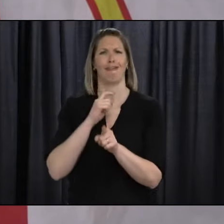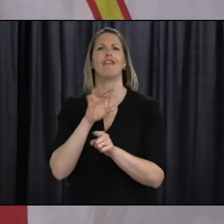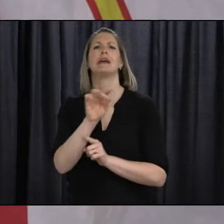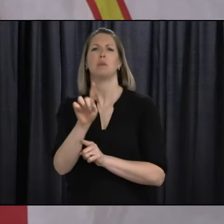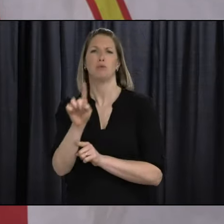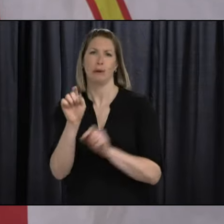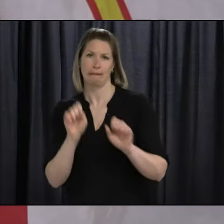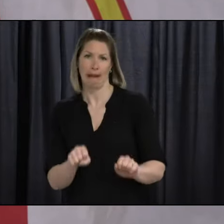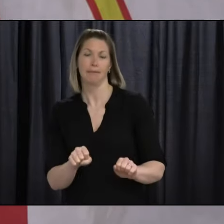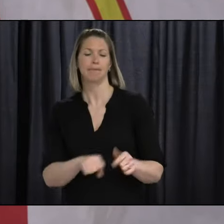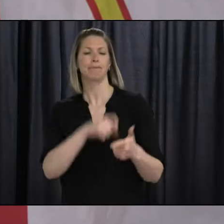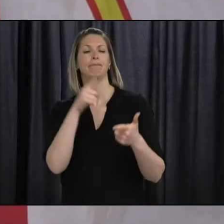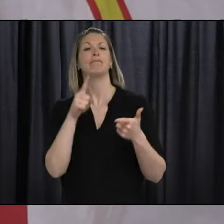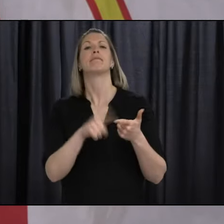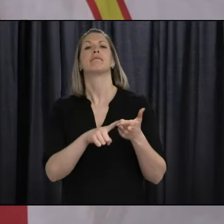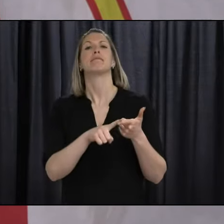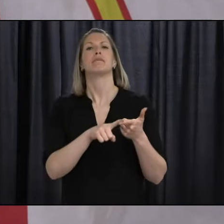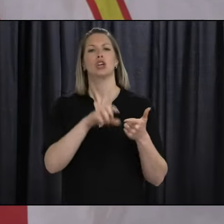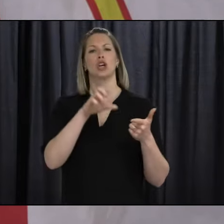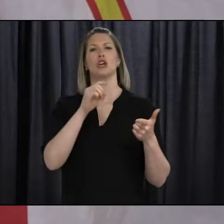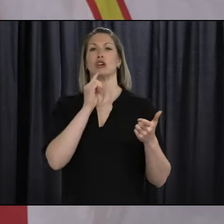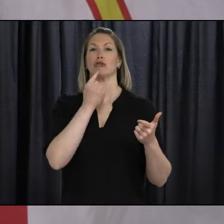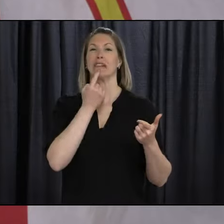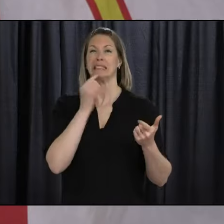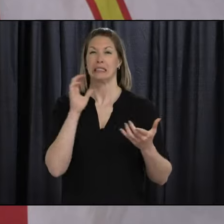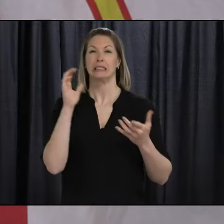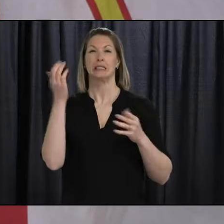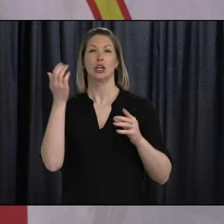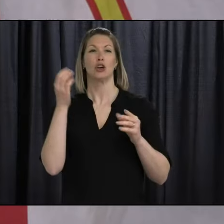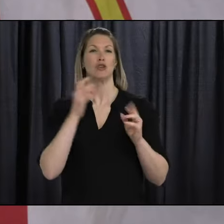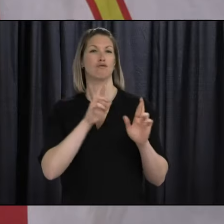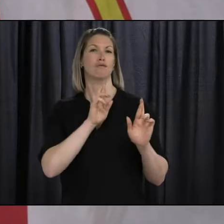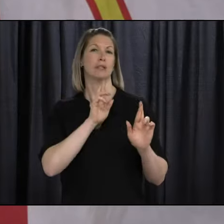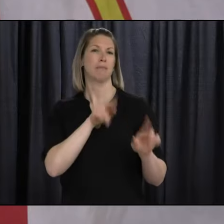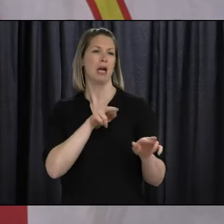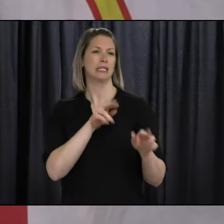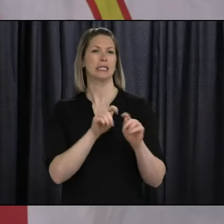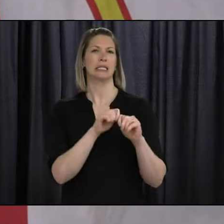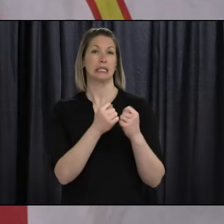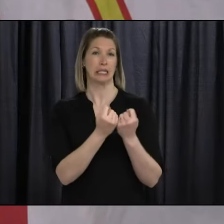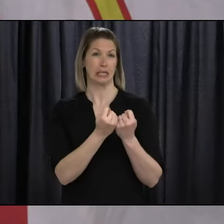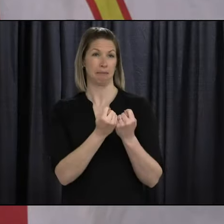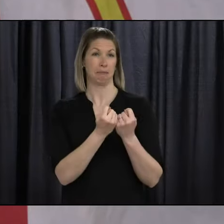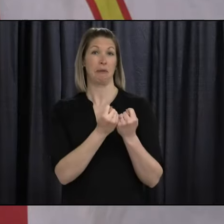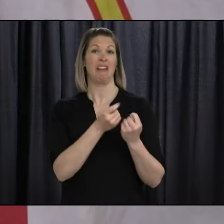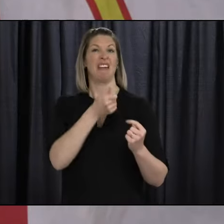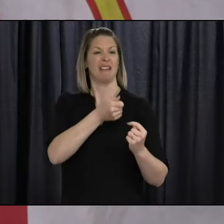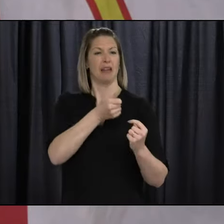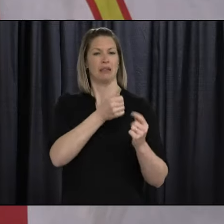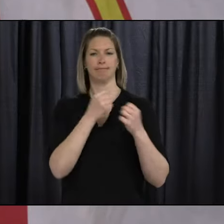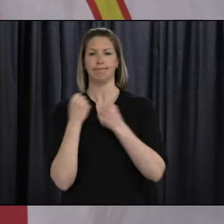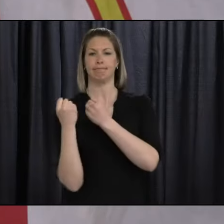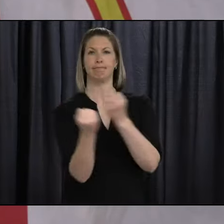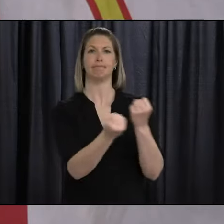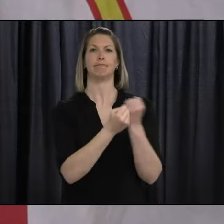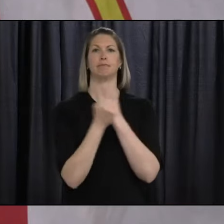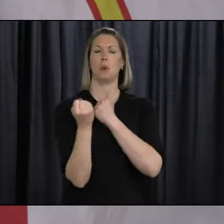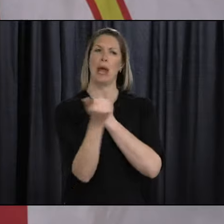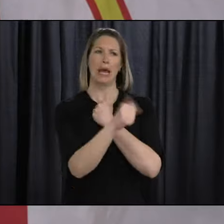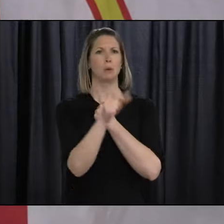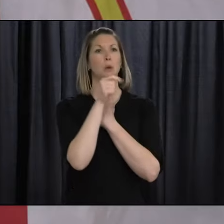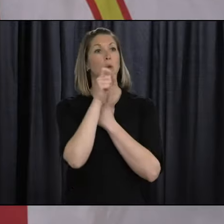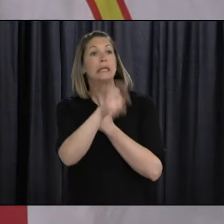mobile crisis response team, which is fairly new, but they are teams that can travel to a person's home or to a community to assist